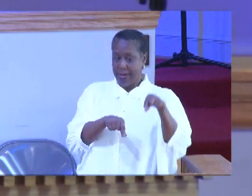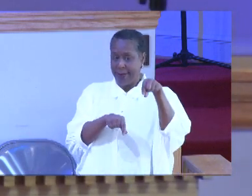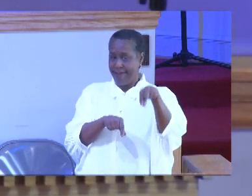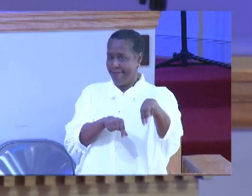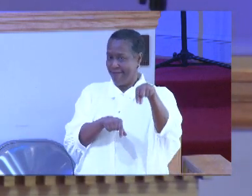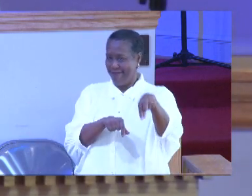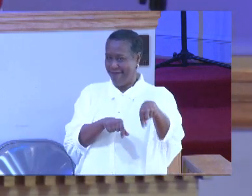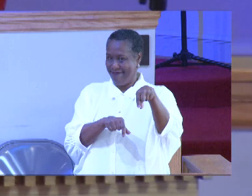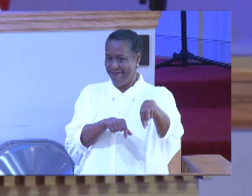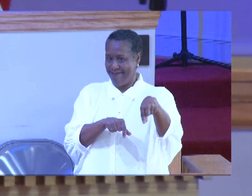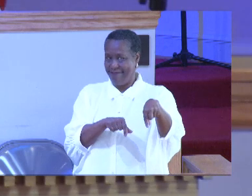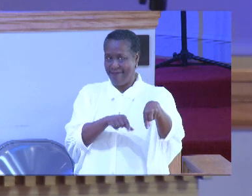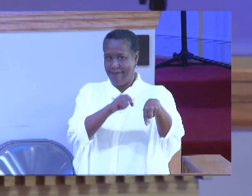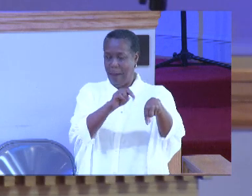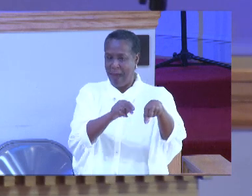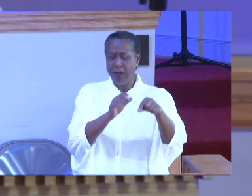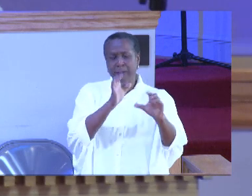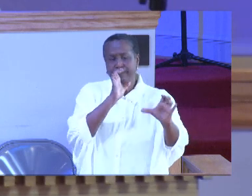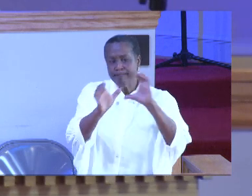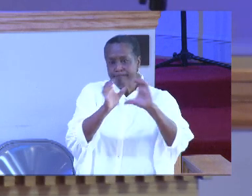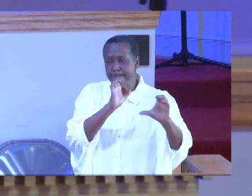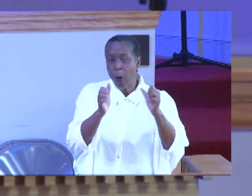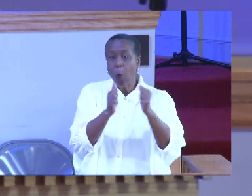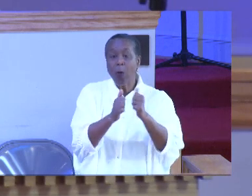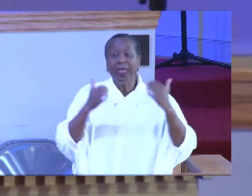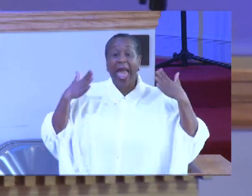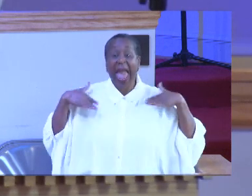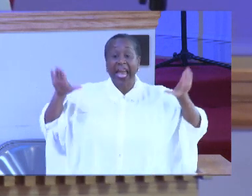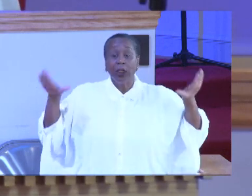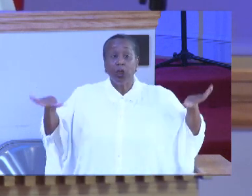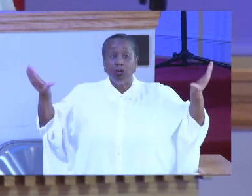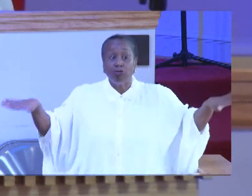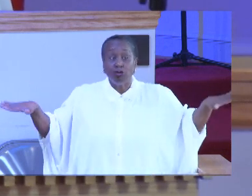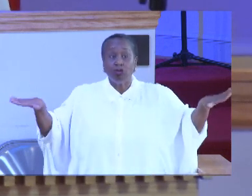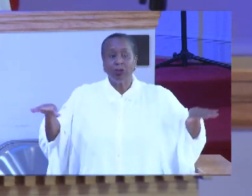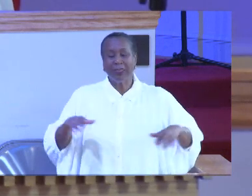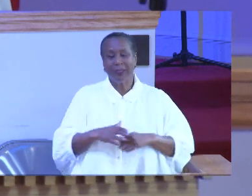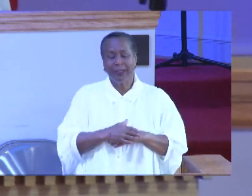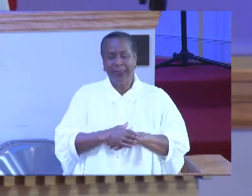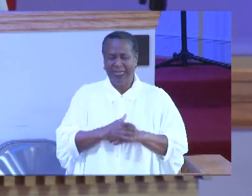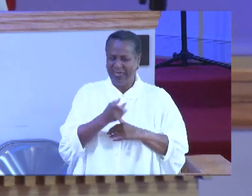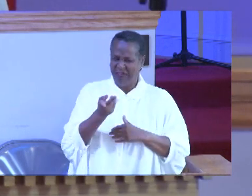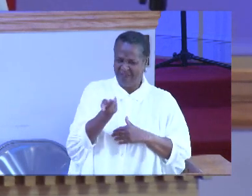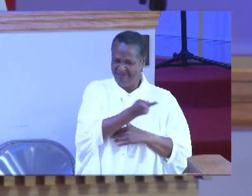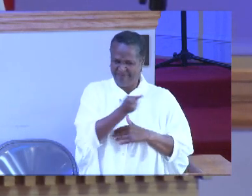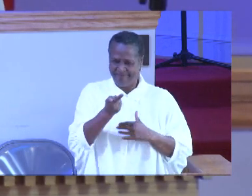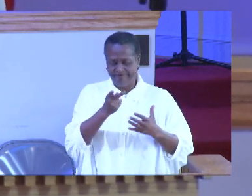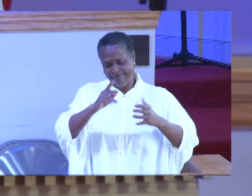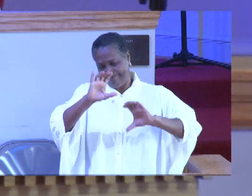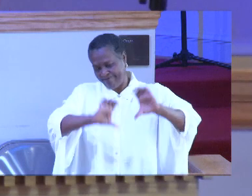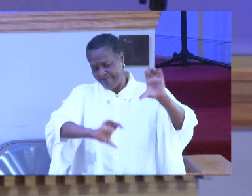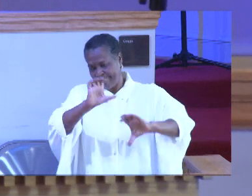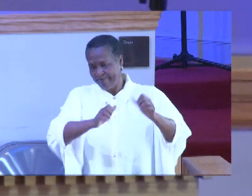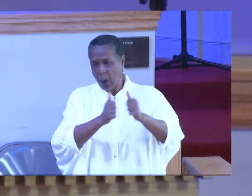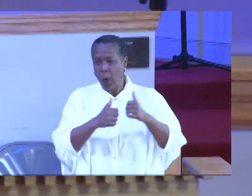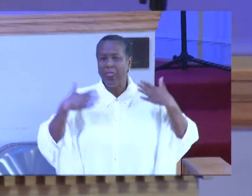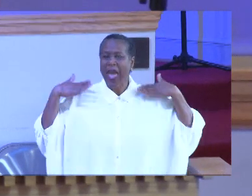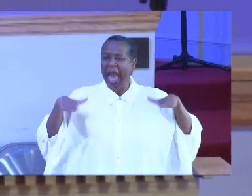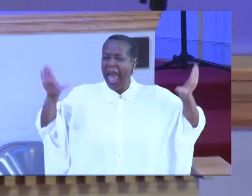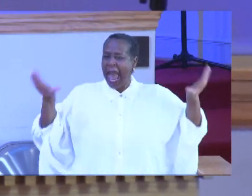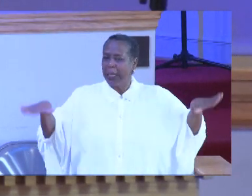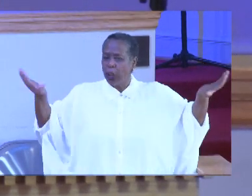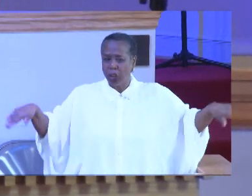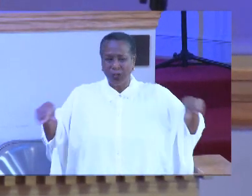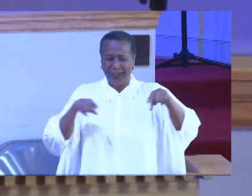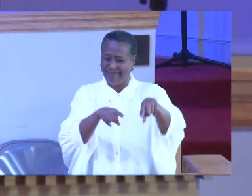she converses with angels, but even conversations with angels